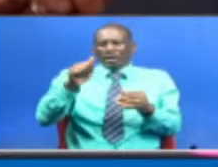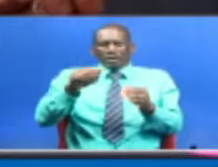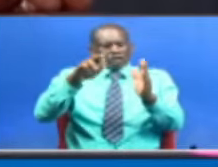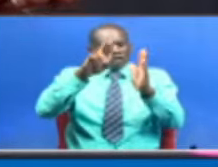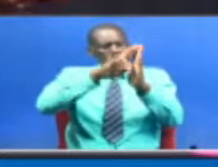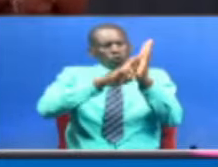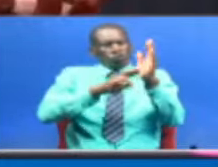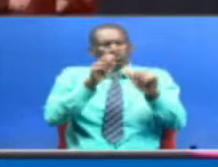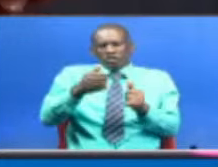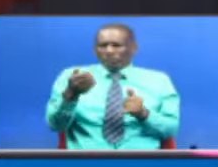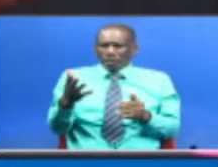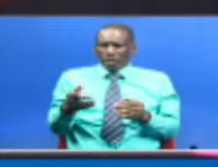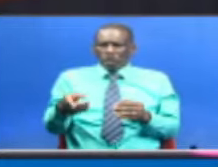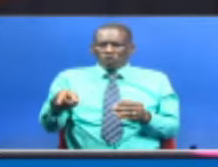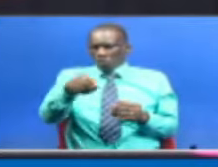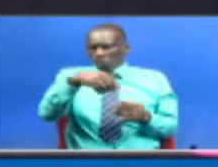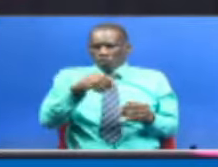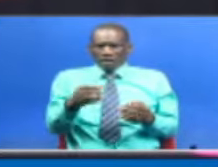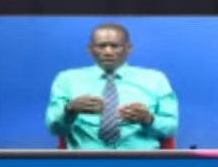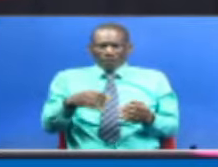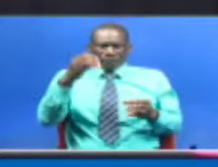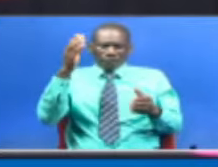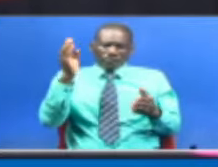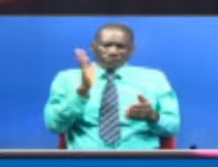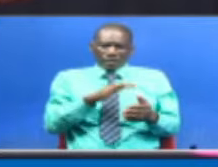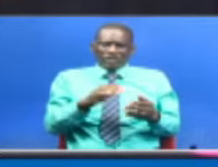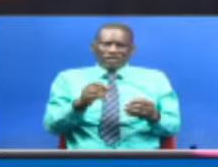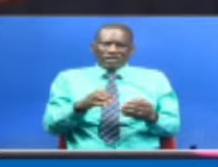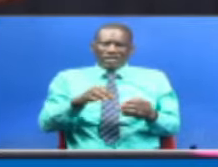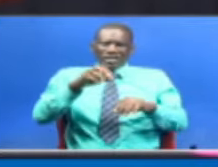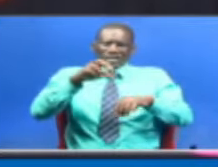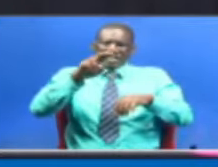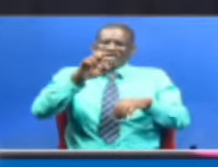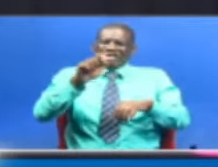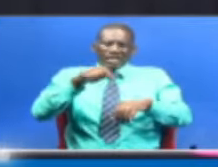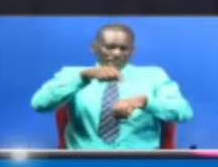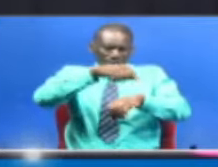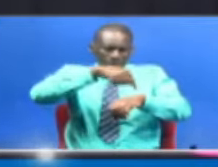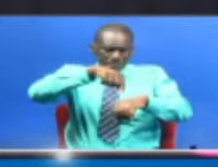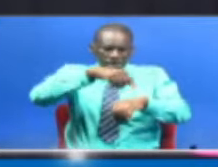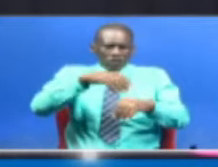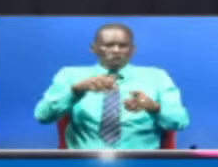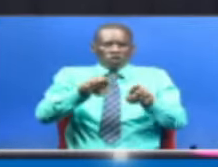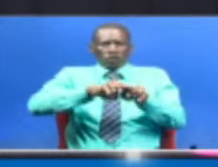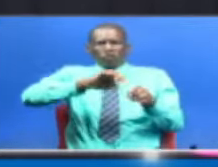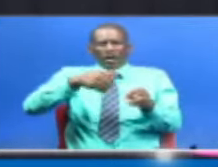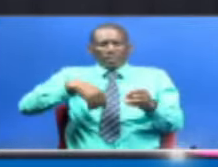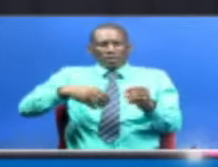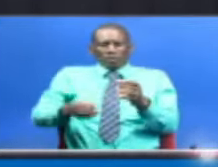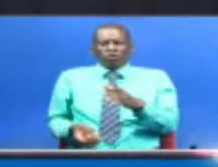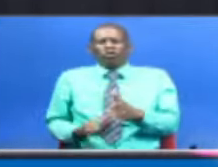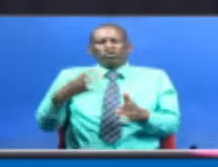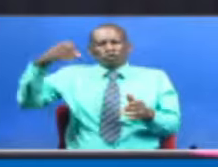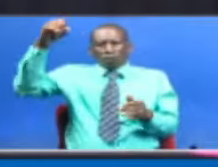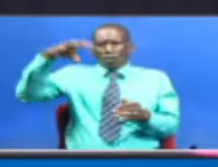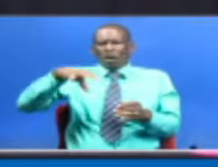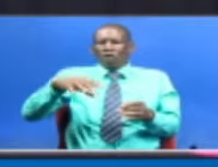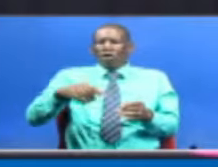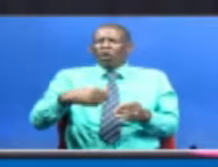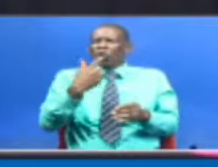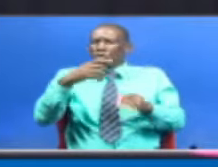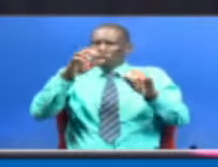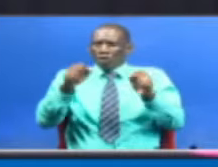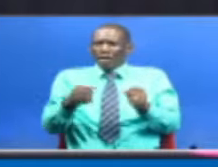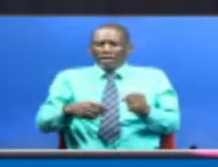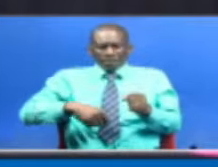put in place. We are shortly finalizing the net metering, and so that for even the other generators who could just